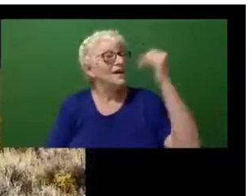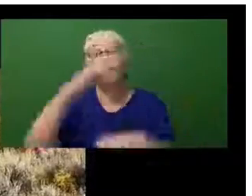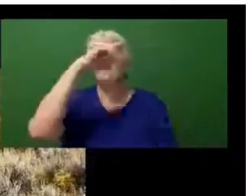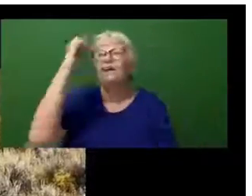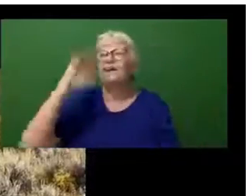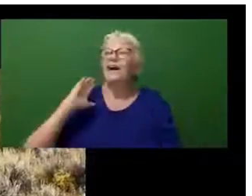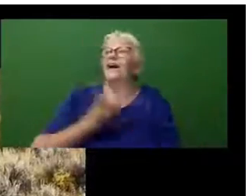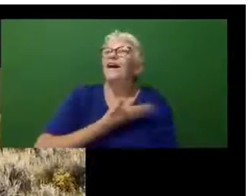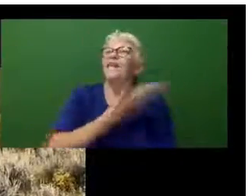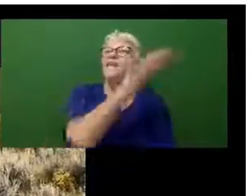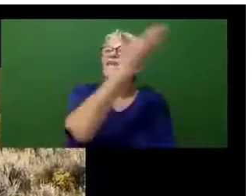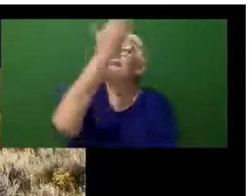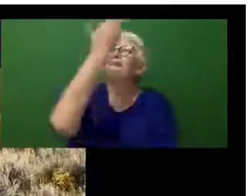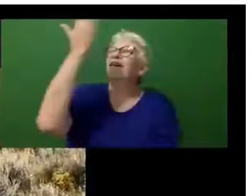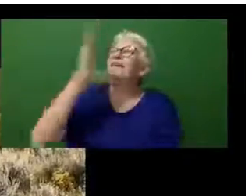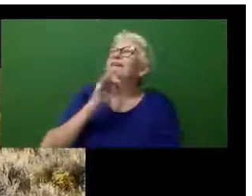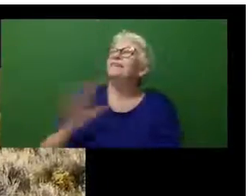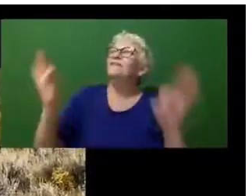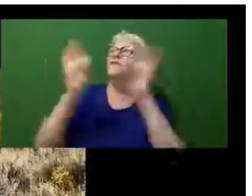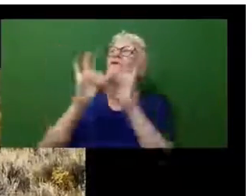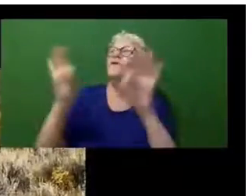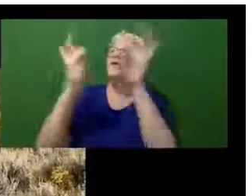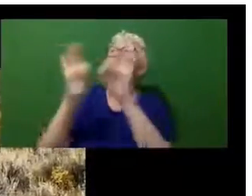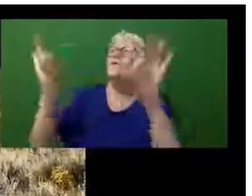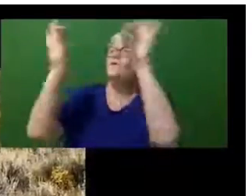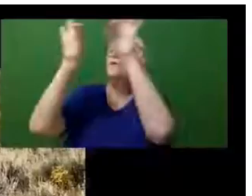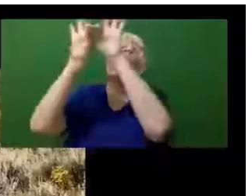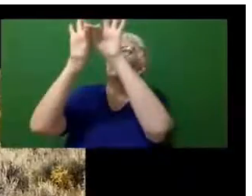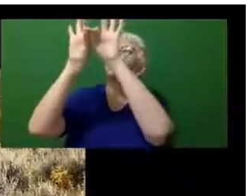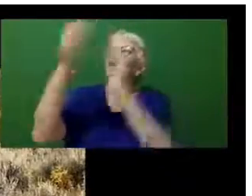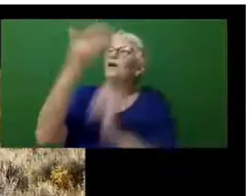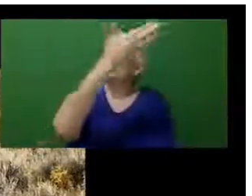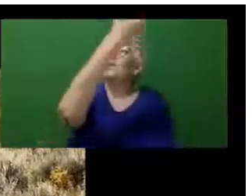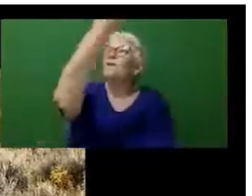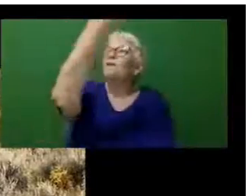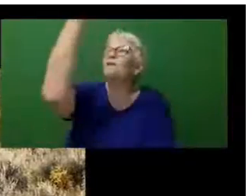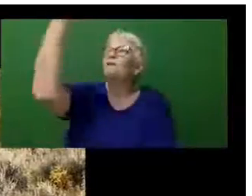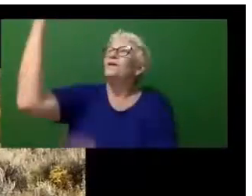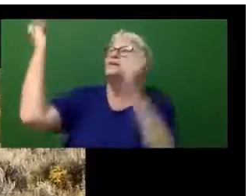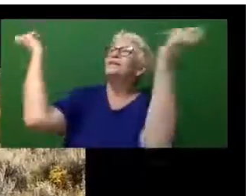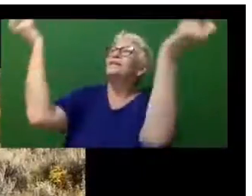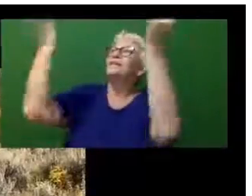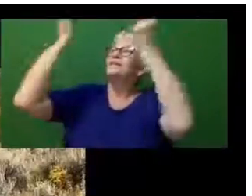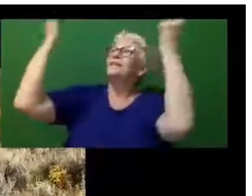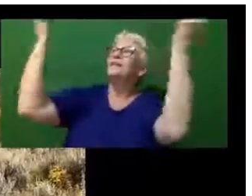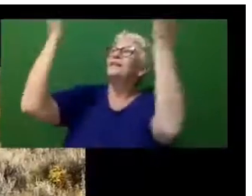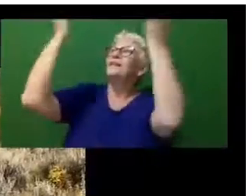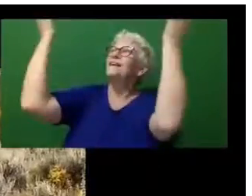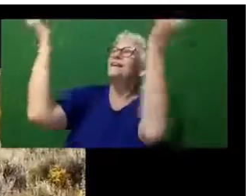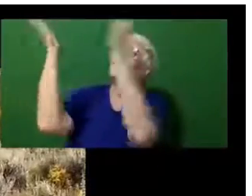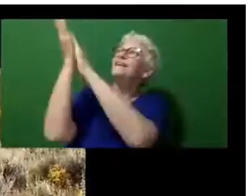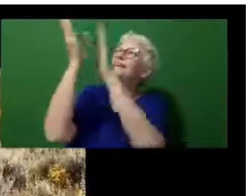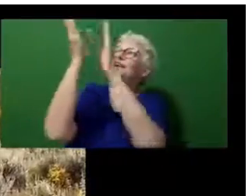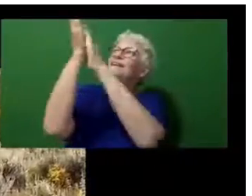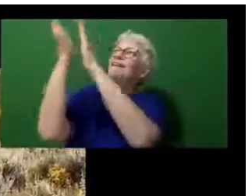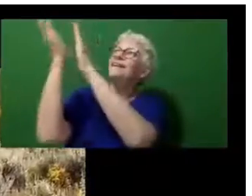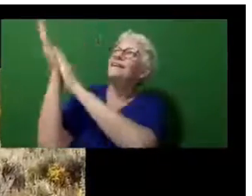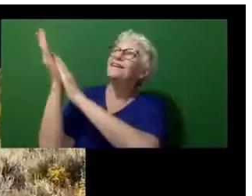Ki, ki, ki kadosh Adonai Eloheinu